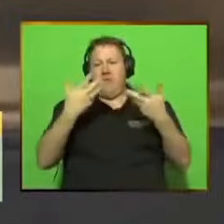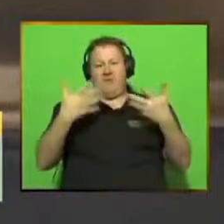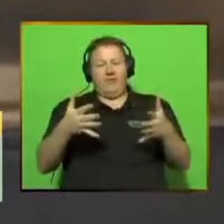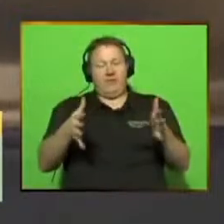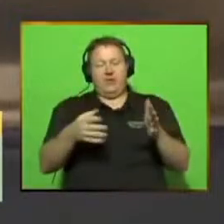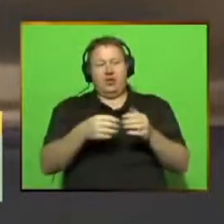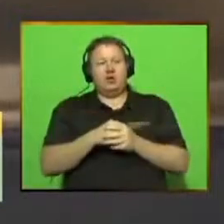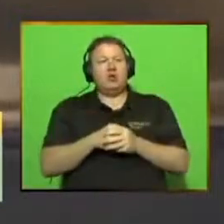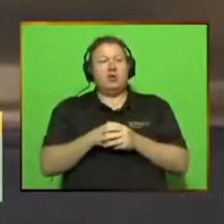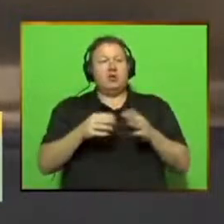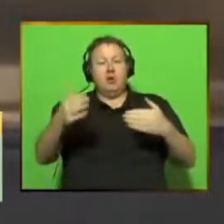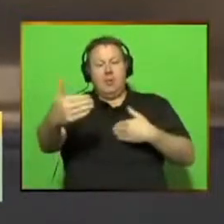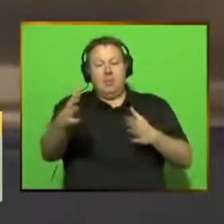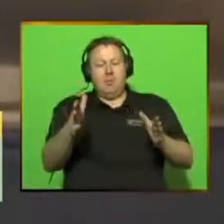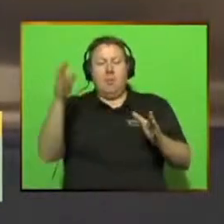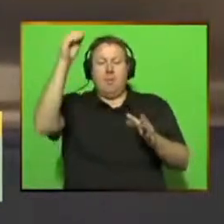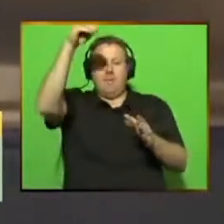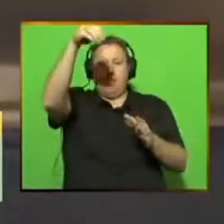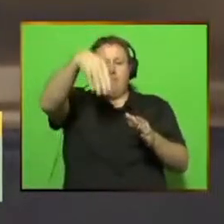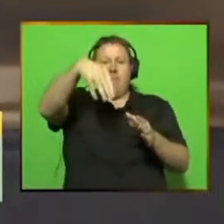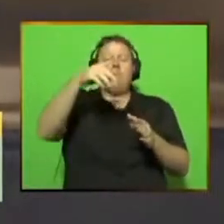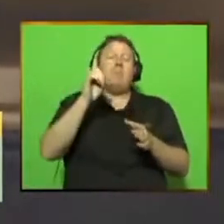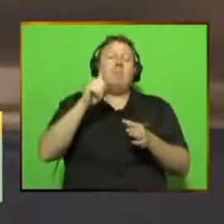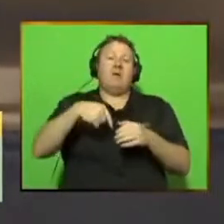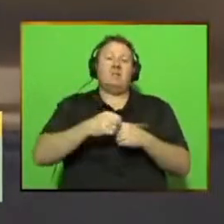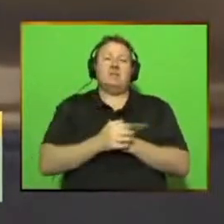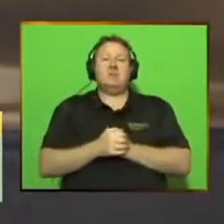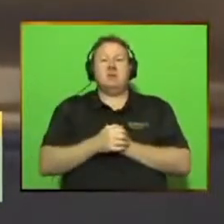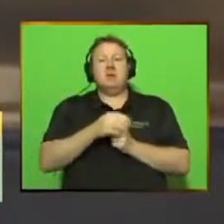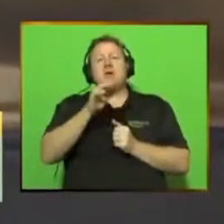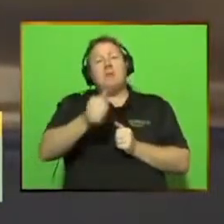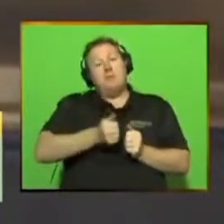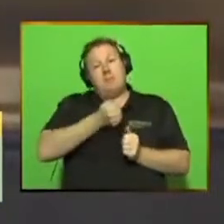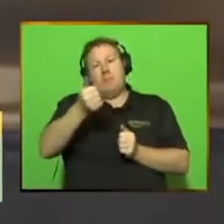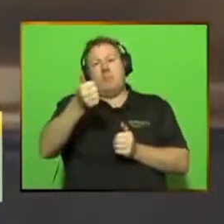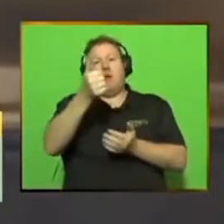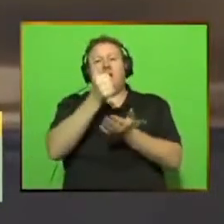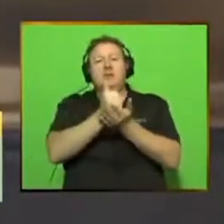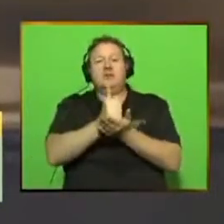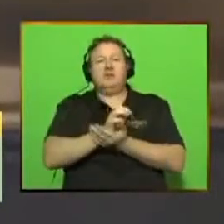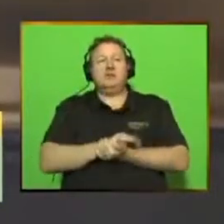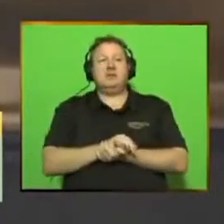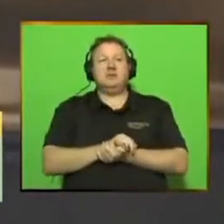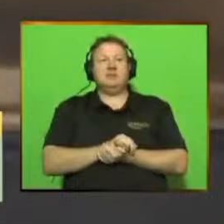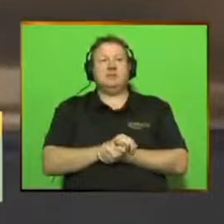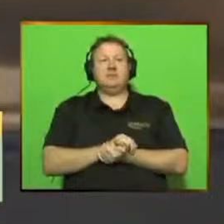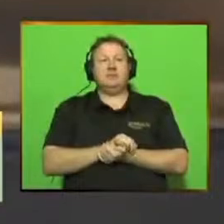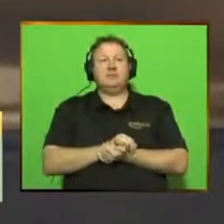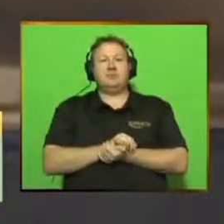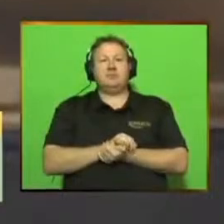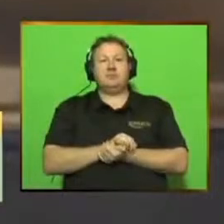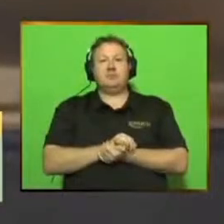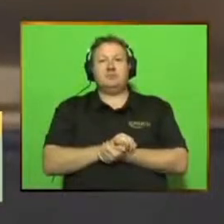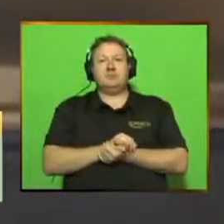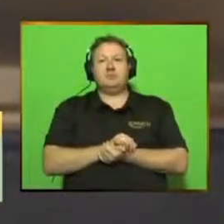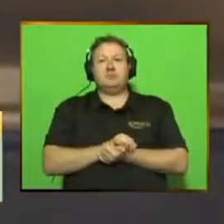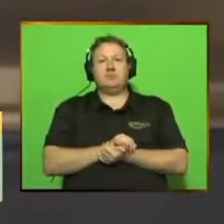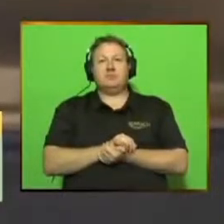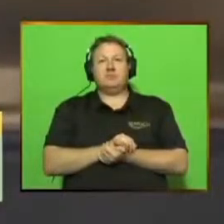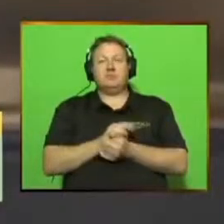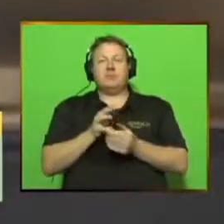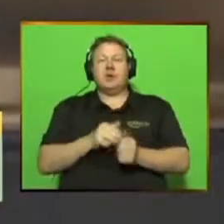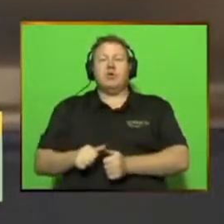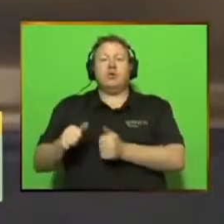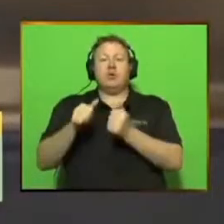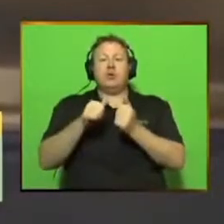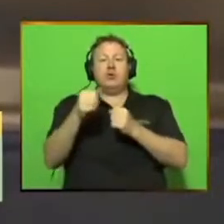should deposit it in the ballot box and resume their seats. The returning officer